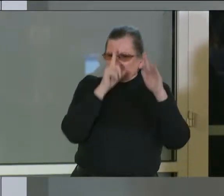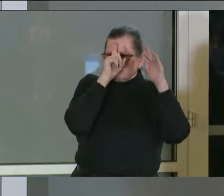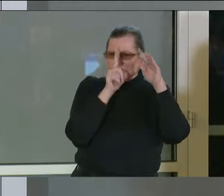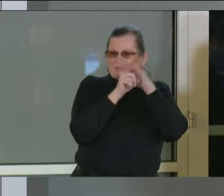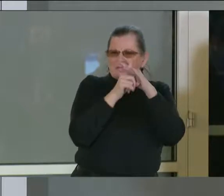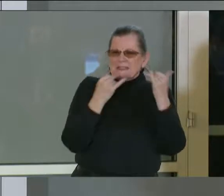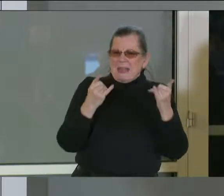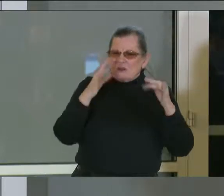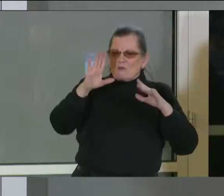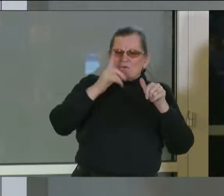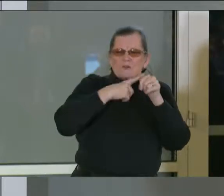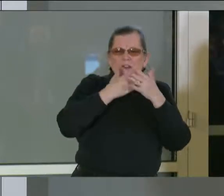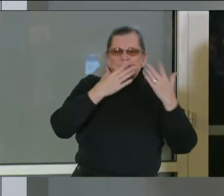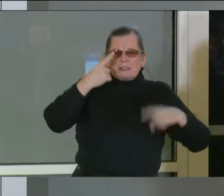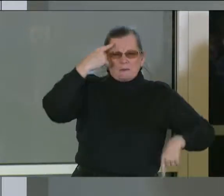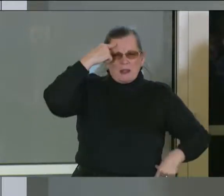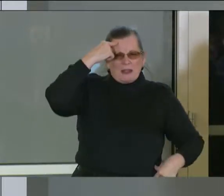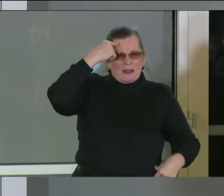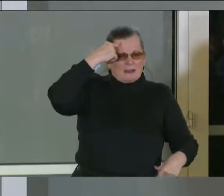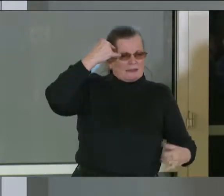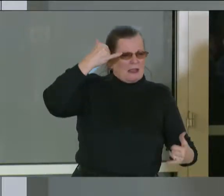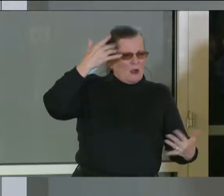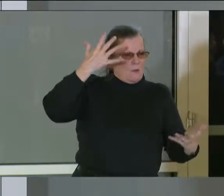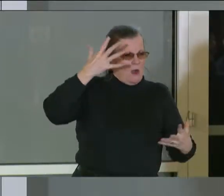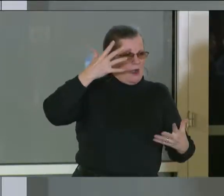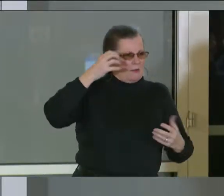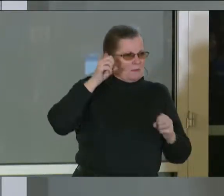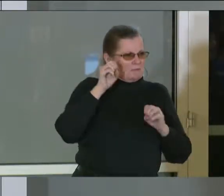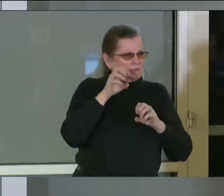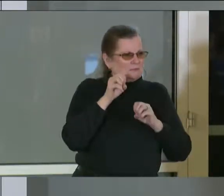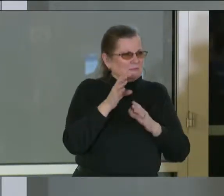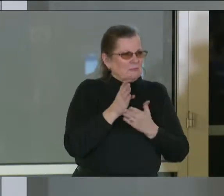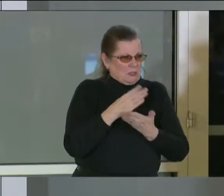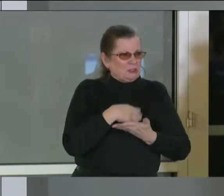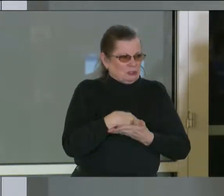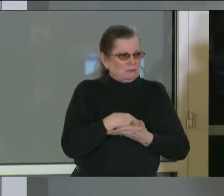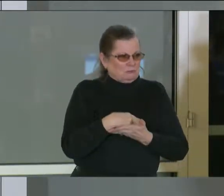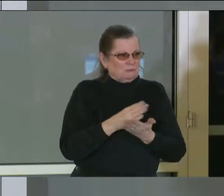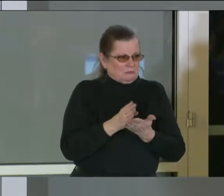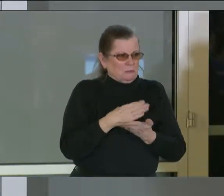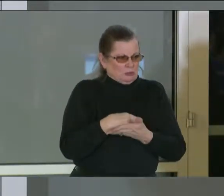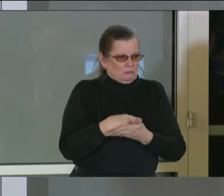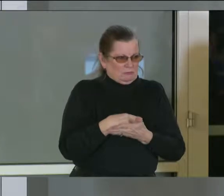think about DC's budget. It's always funny. The first word that always pops up is big.